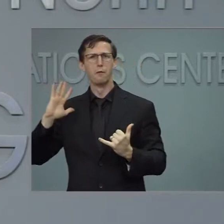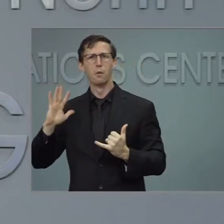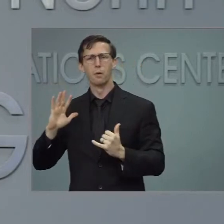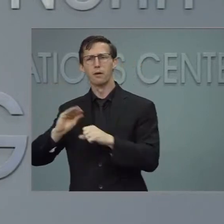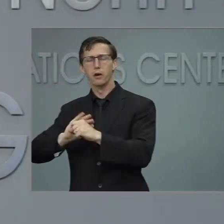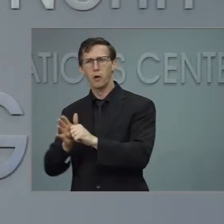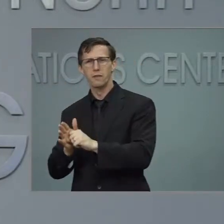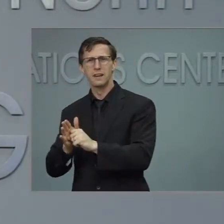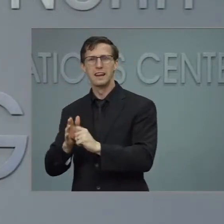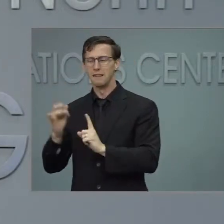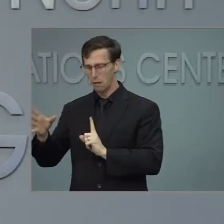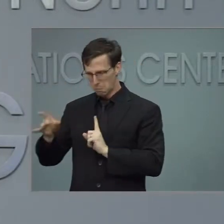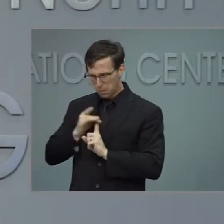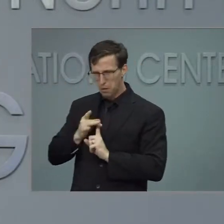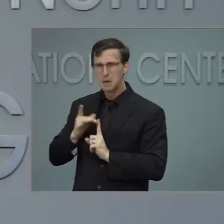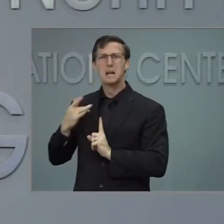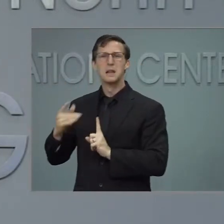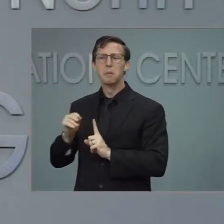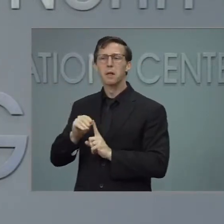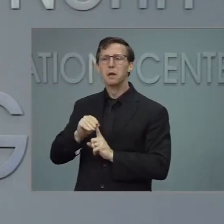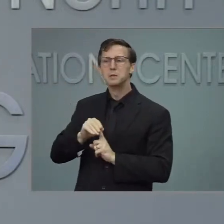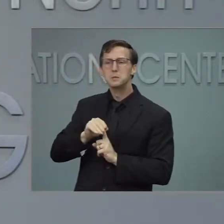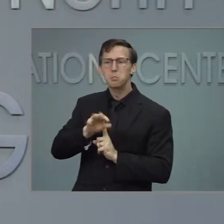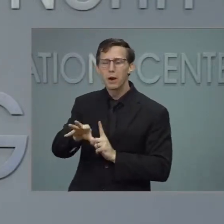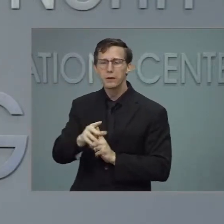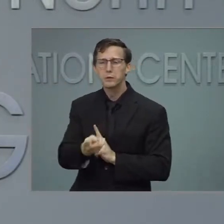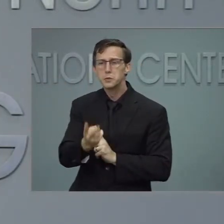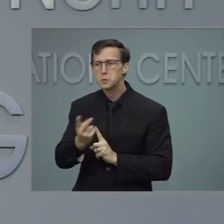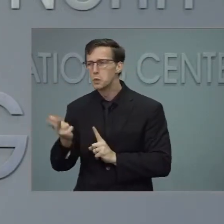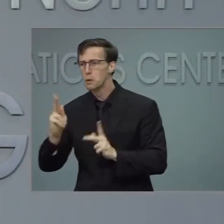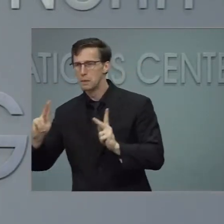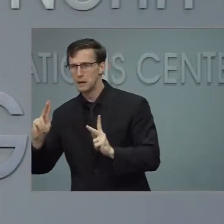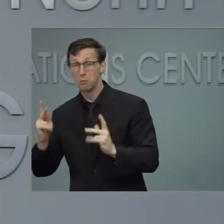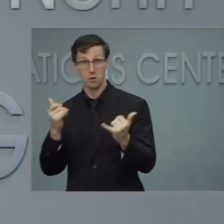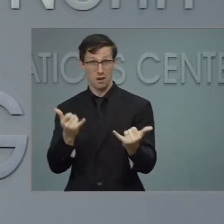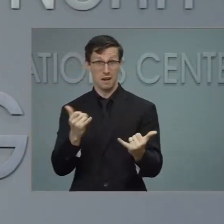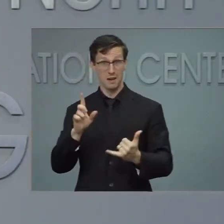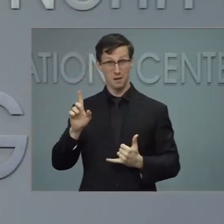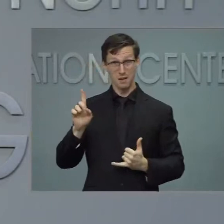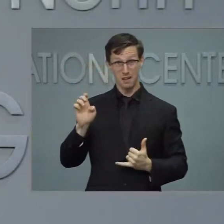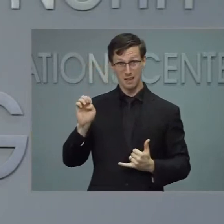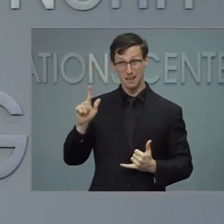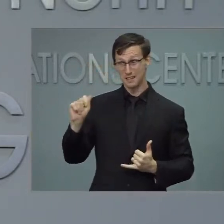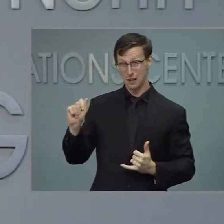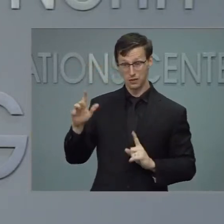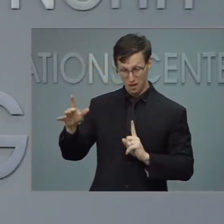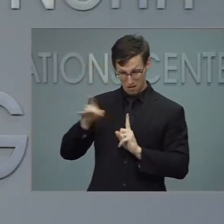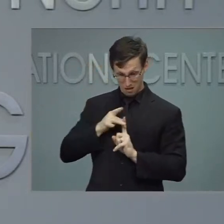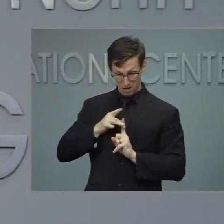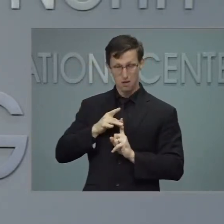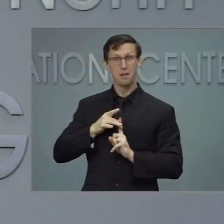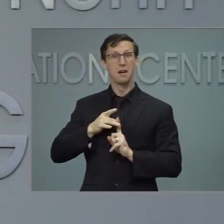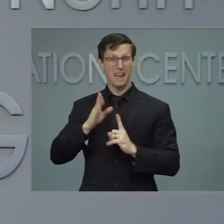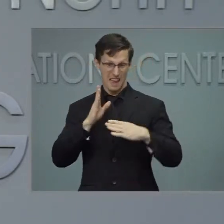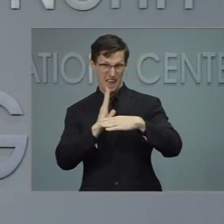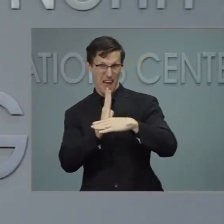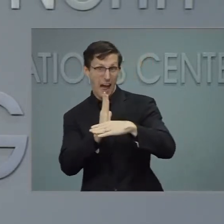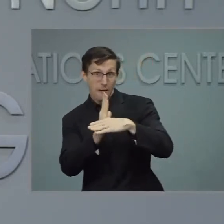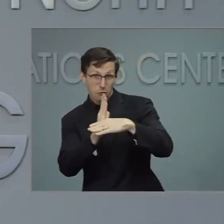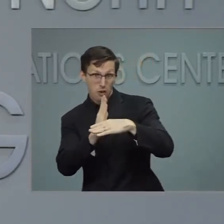infection being one person can spread it to an average of 6 people with this Delta